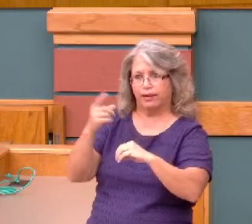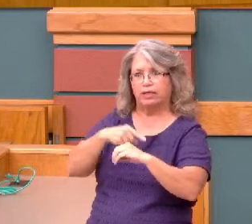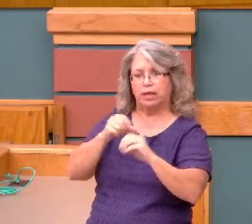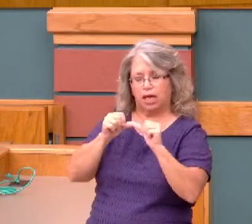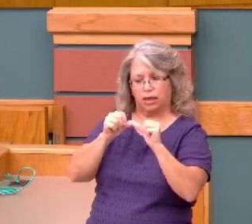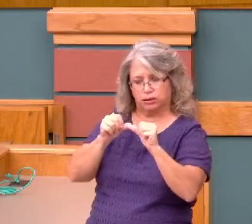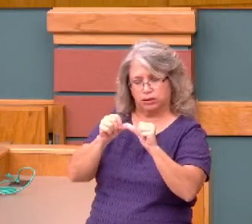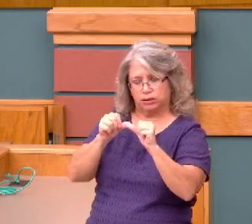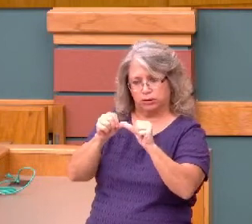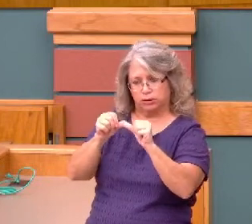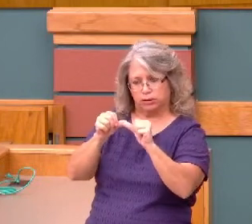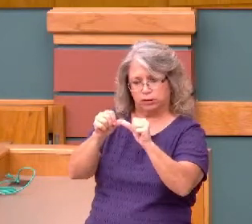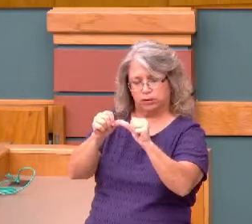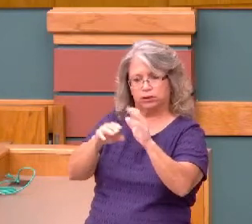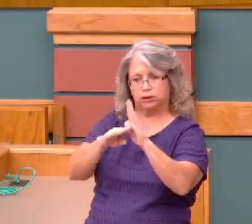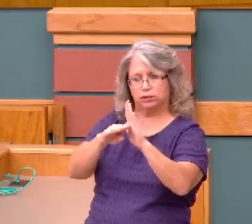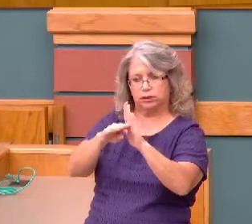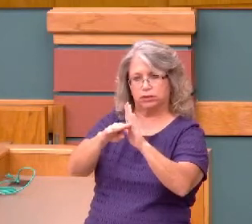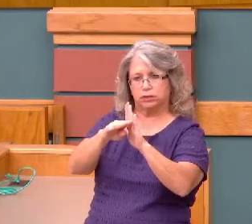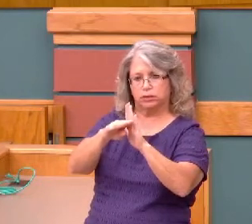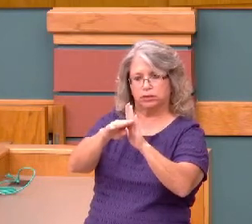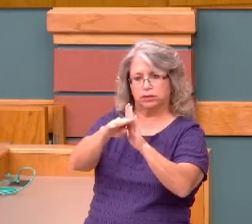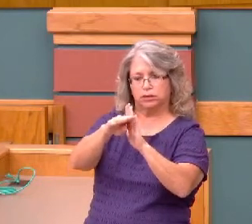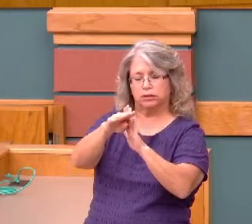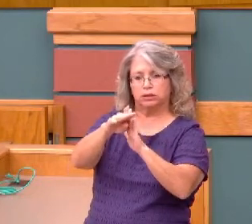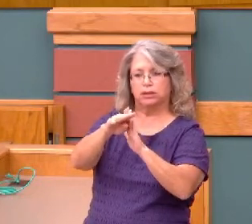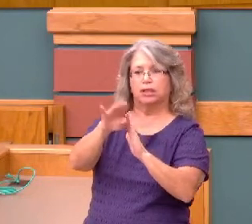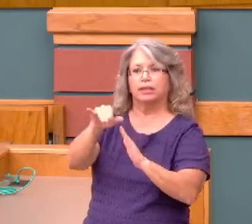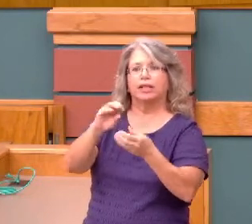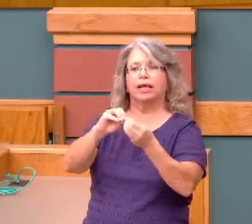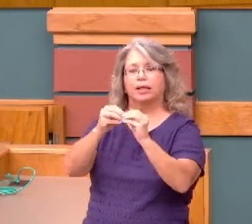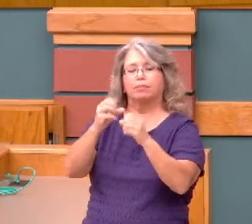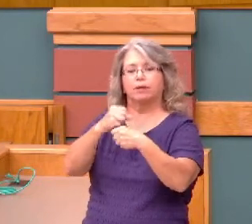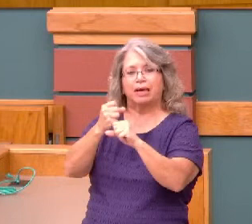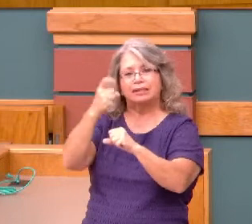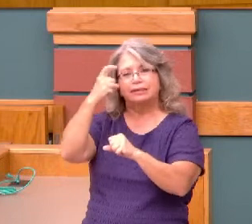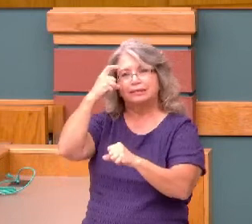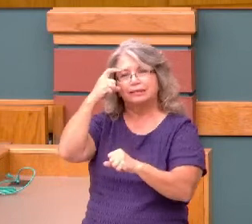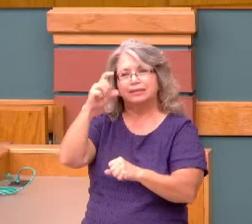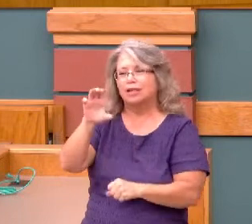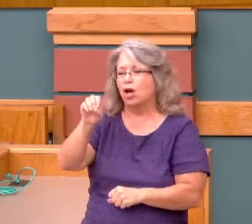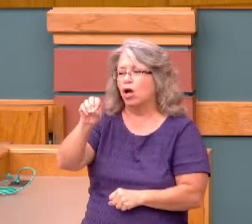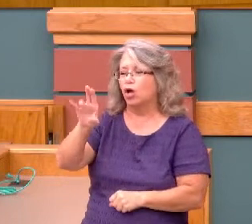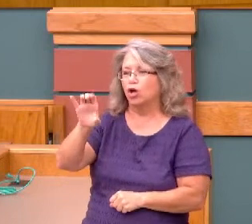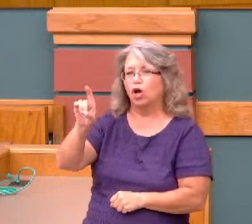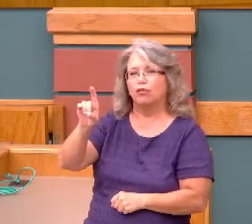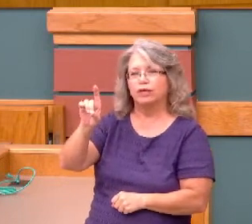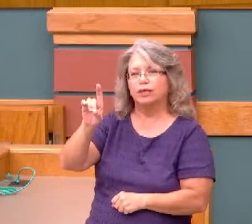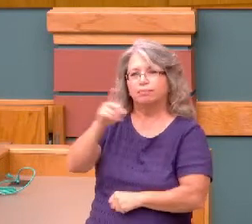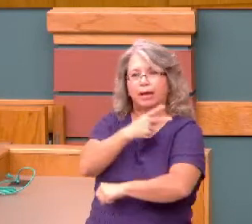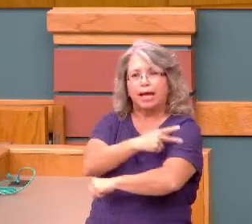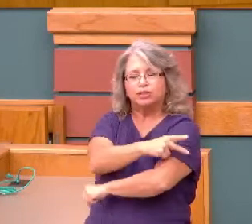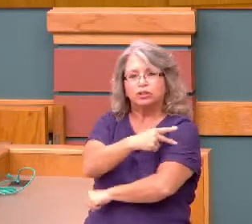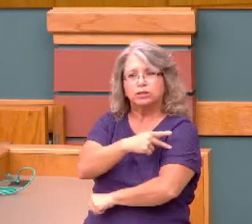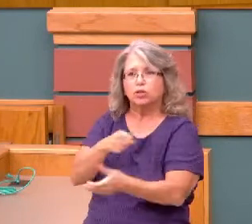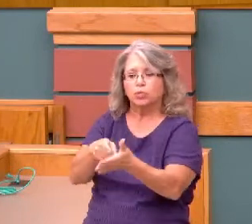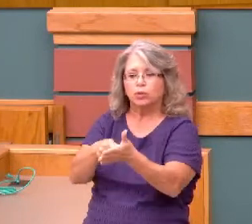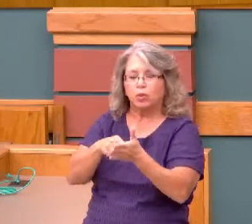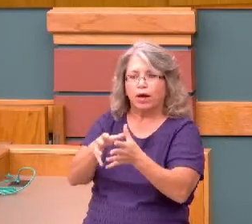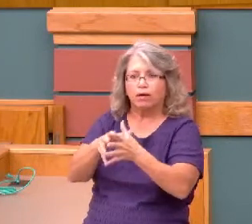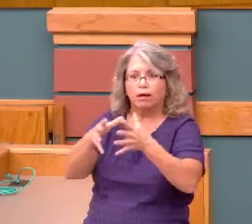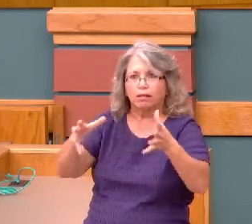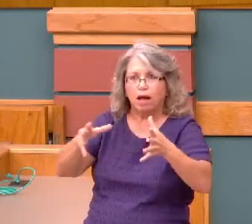below 15%. So the number makes sense. COVID patients require a lot of care. They've got to